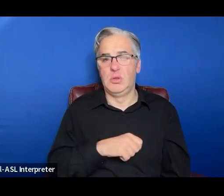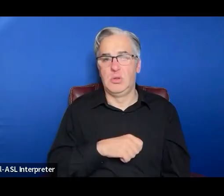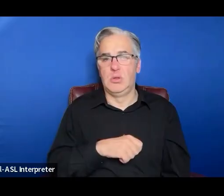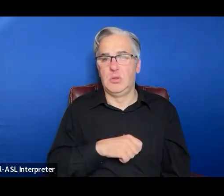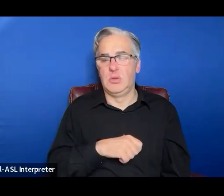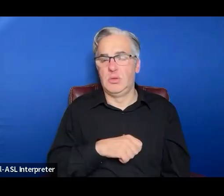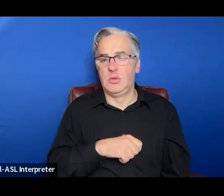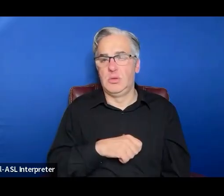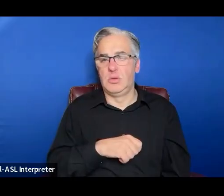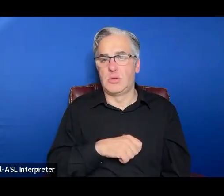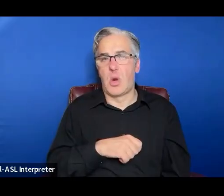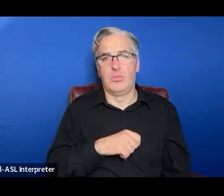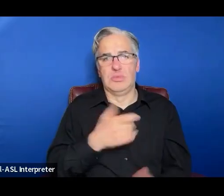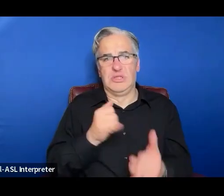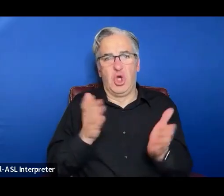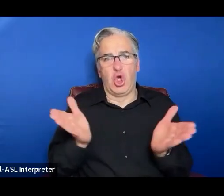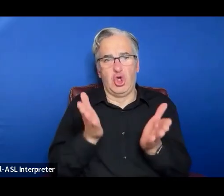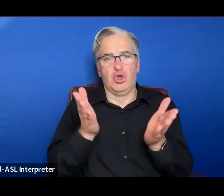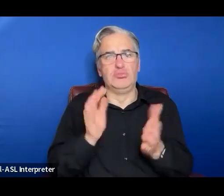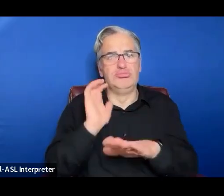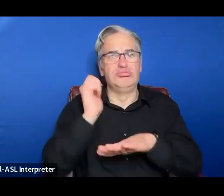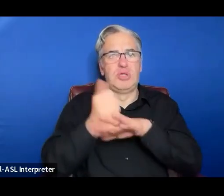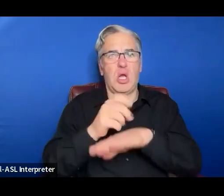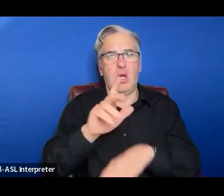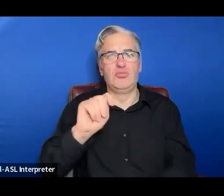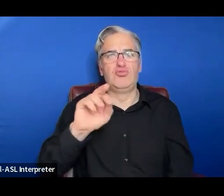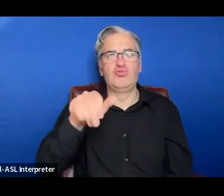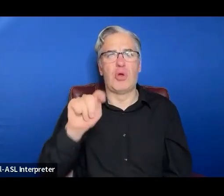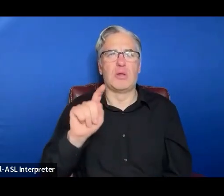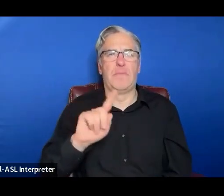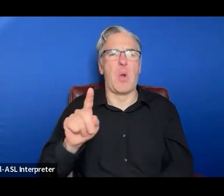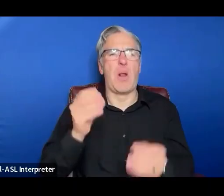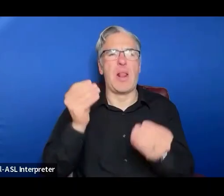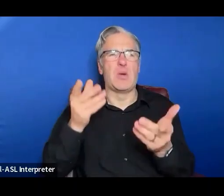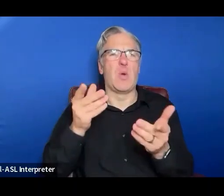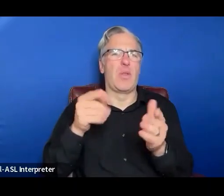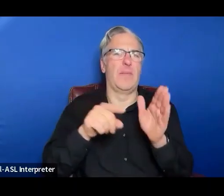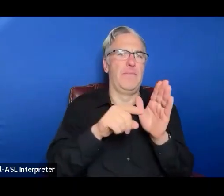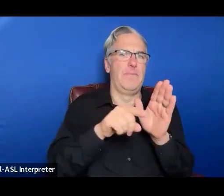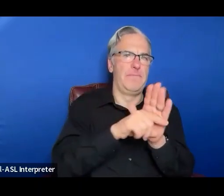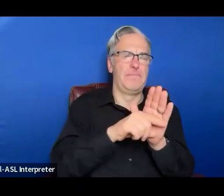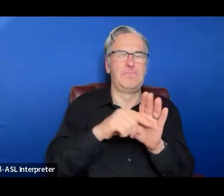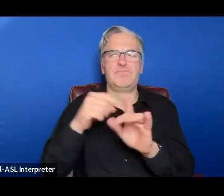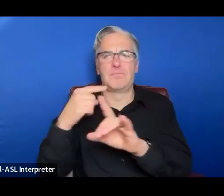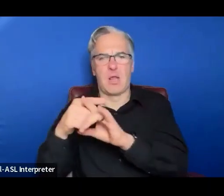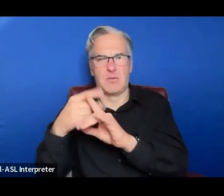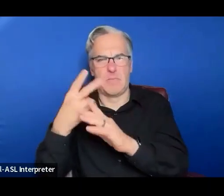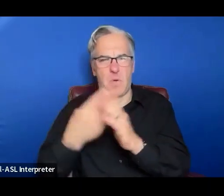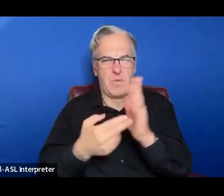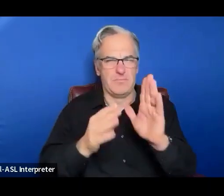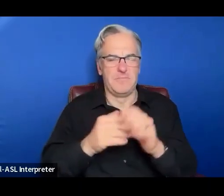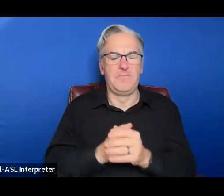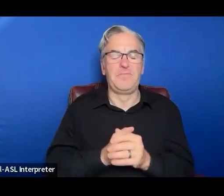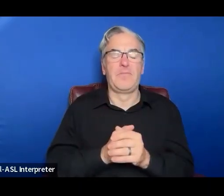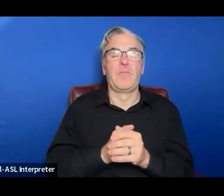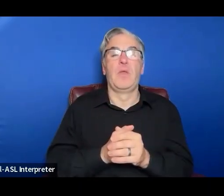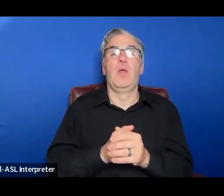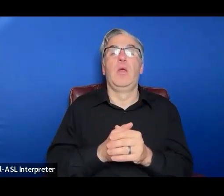trying to dissuade people from doing trust. I just wanted you to know the big disadvantages. And wills, of